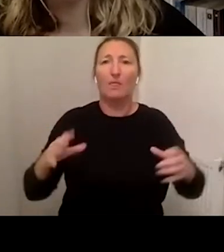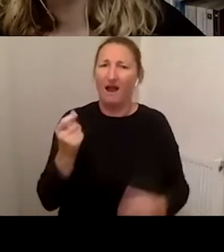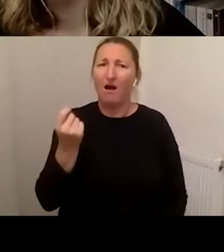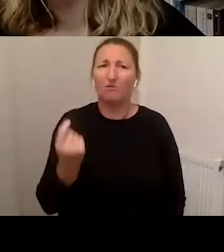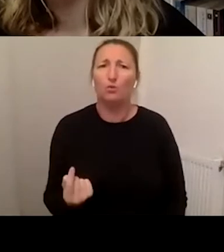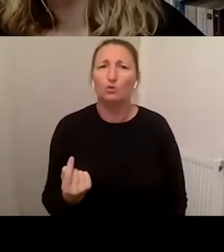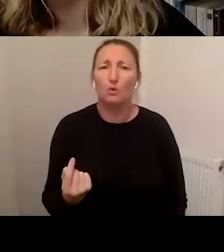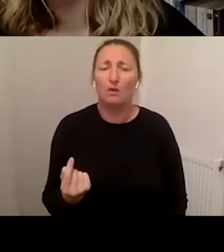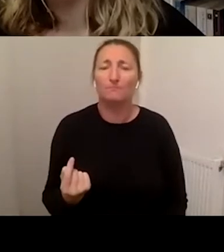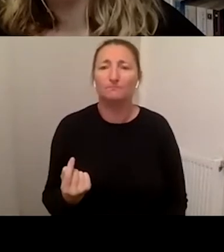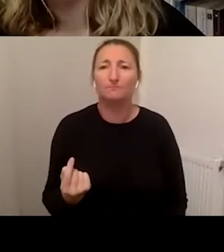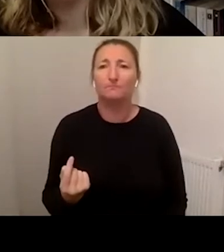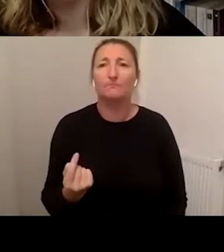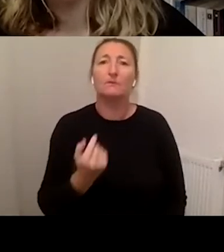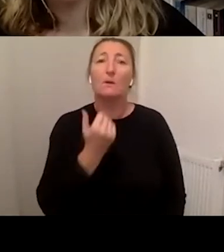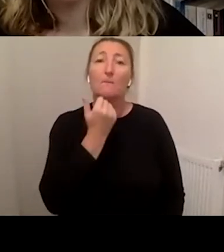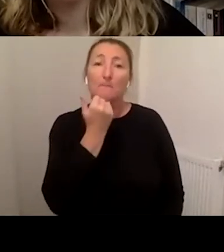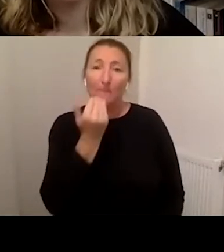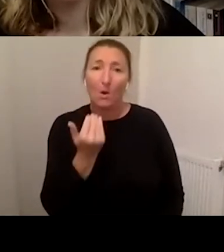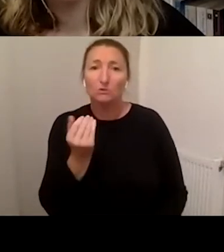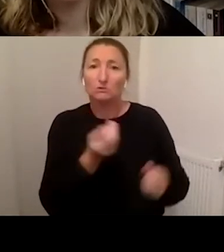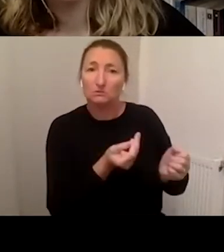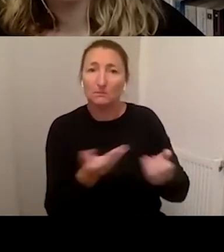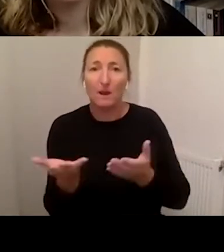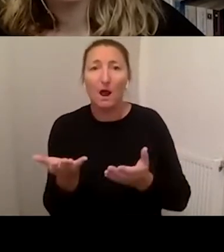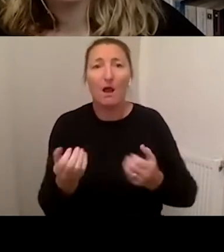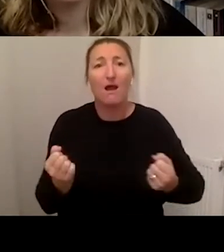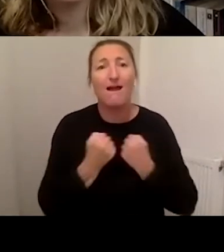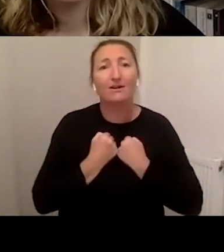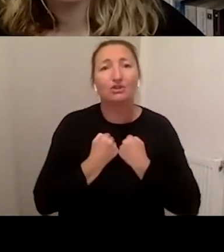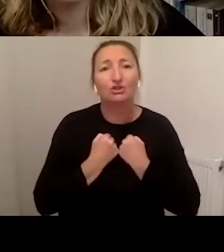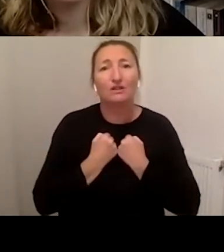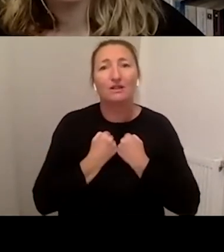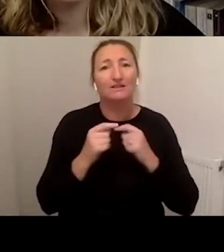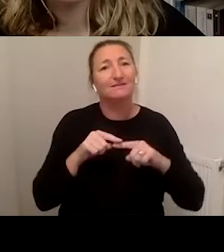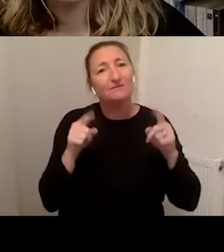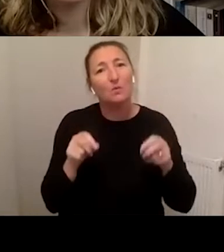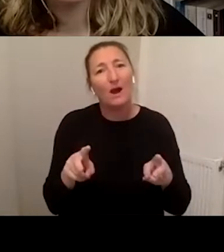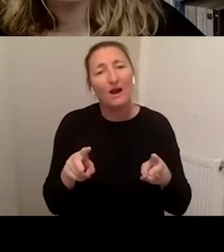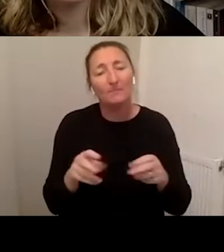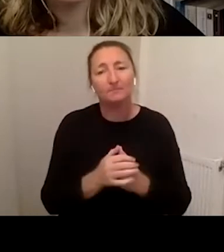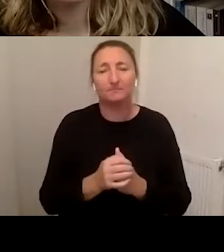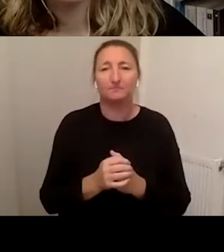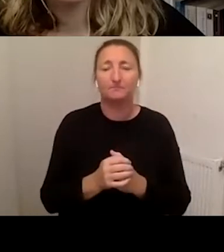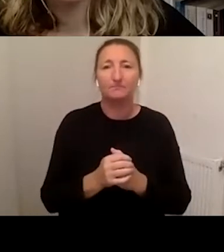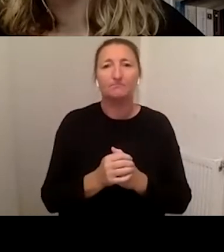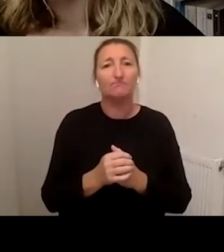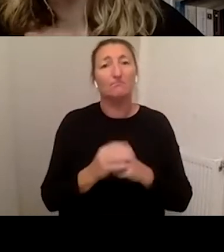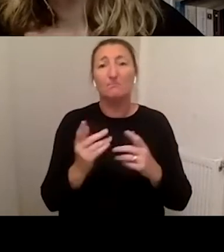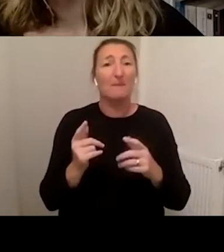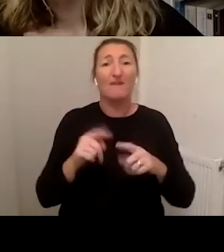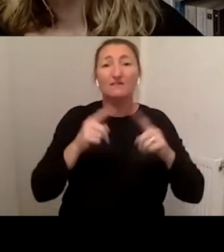producer-supplier, but most of them are suppliers. But we also see them taking up other activities